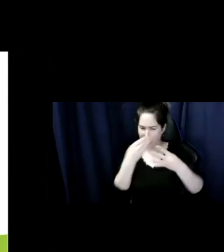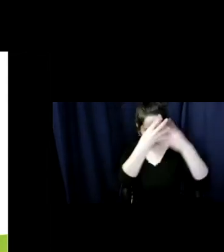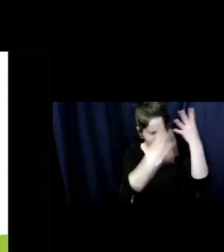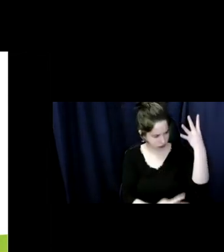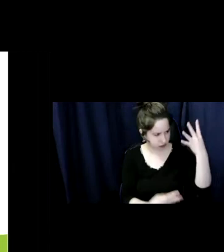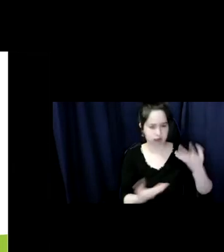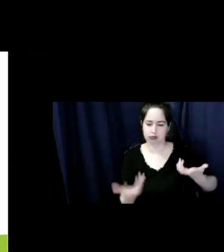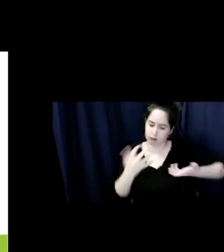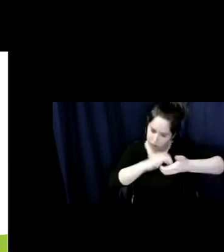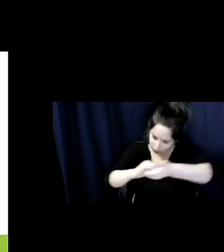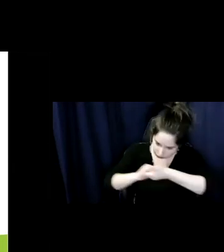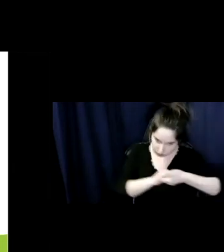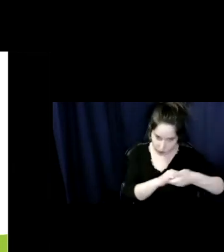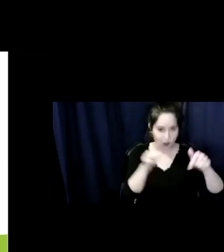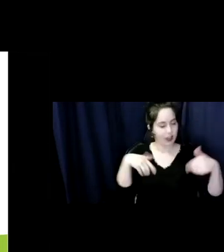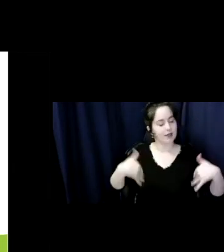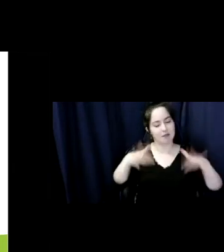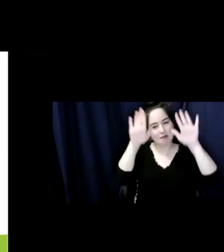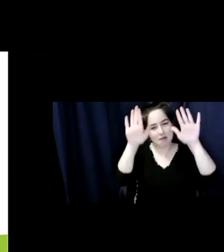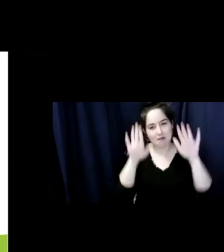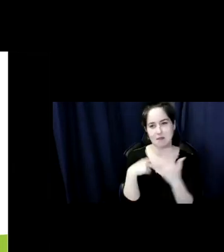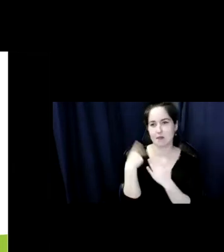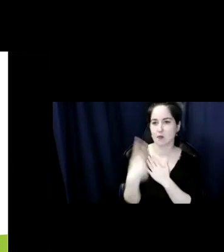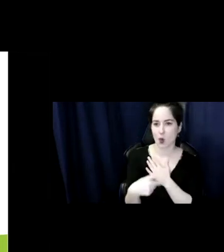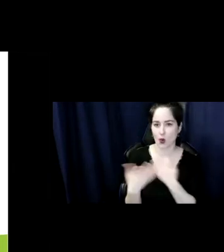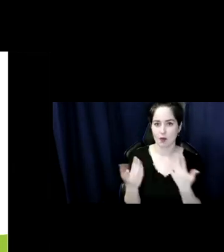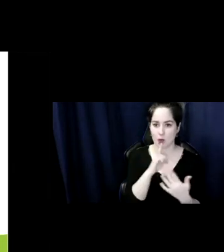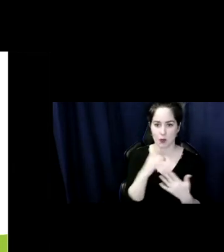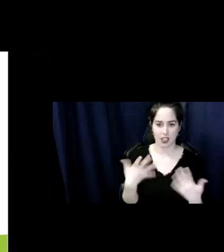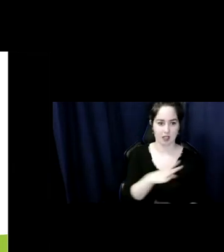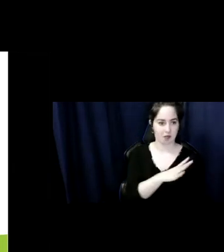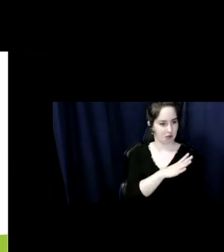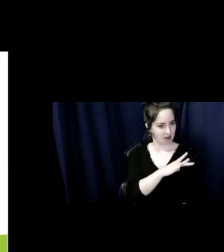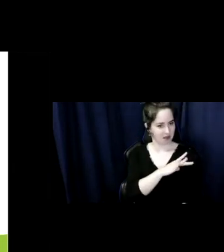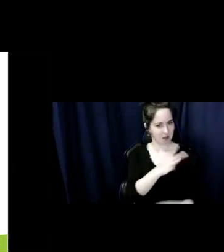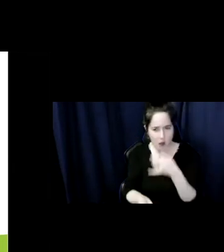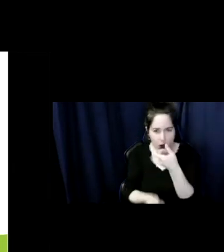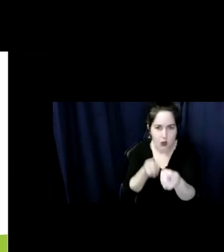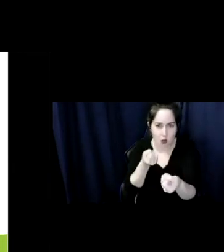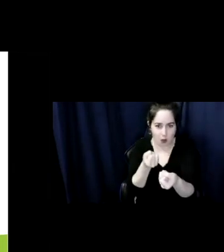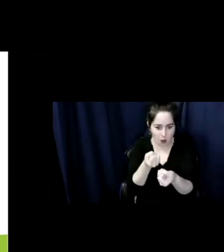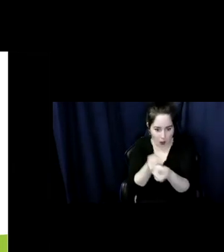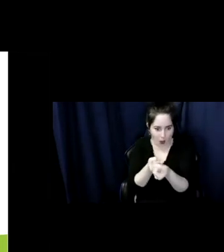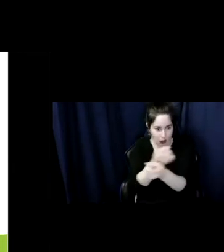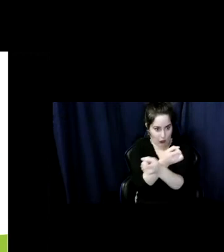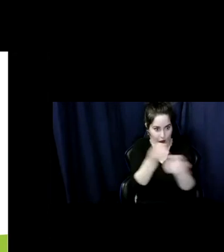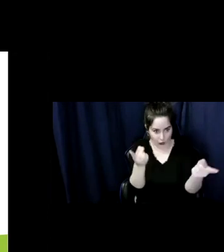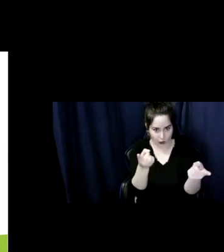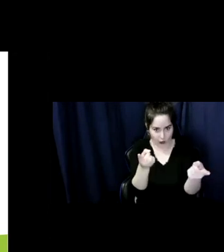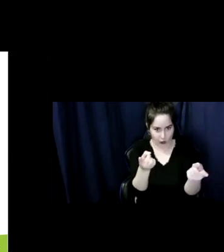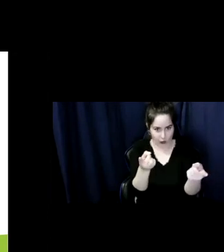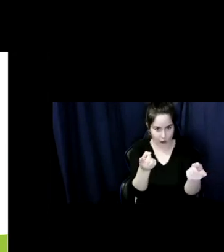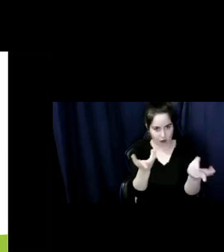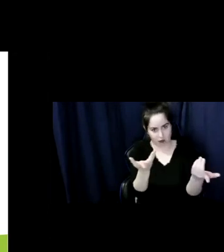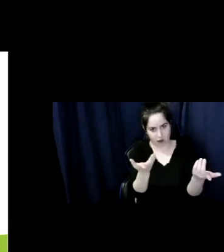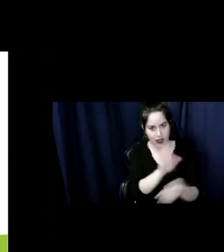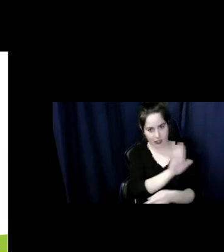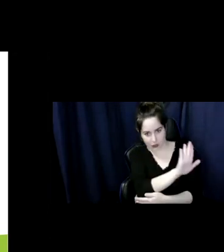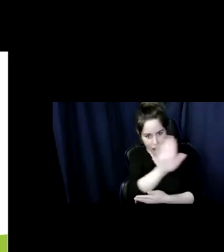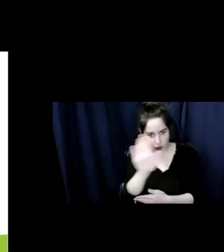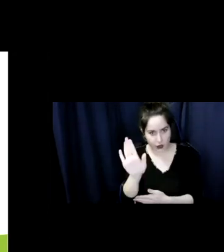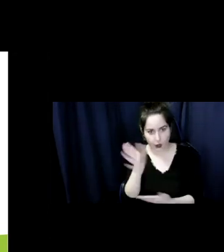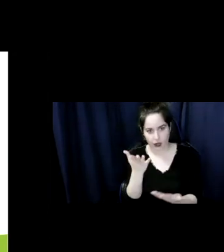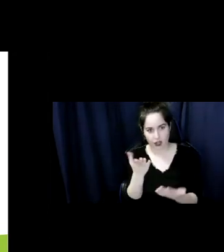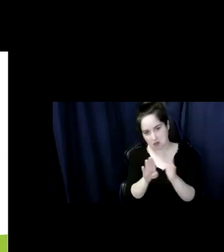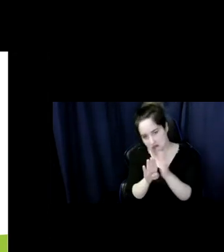awesome program that help us support you as artists as you develop